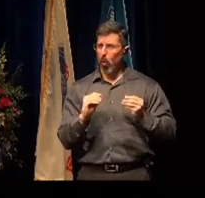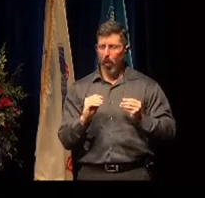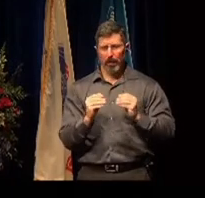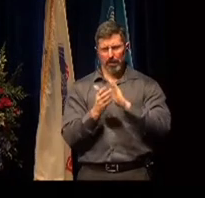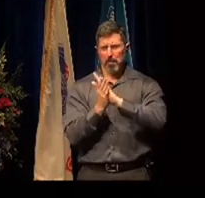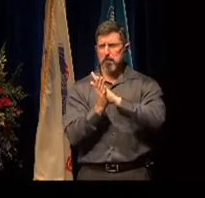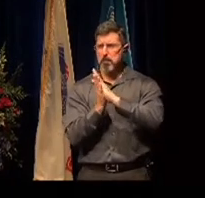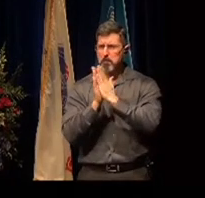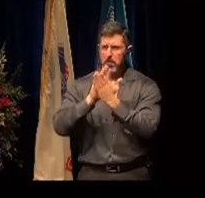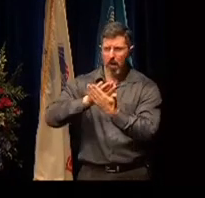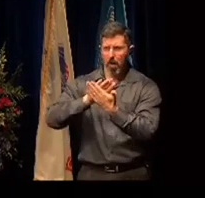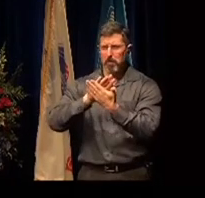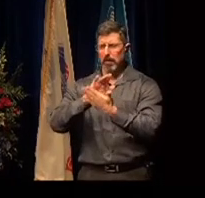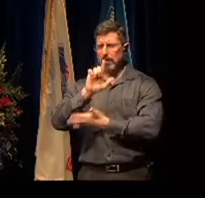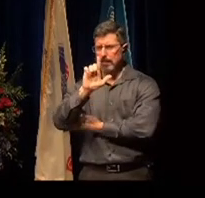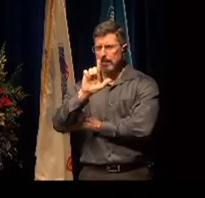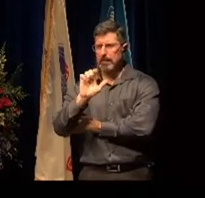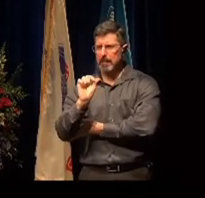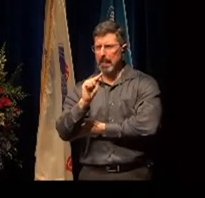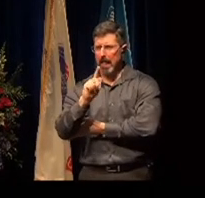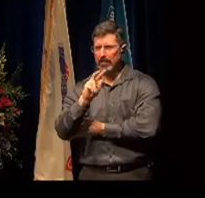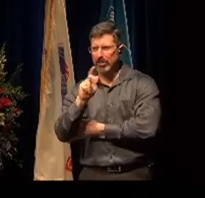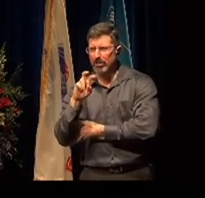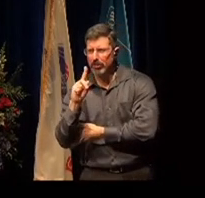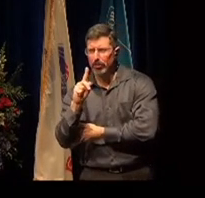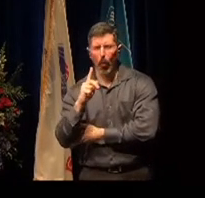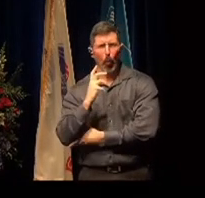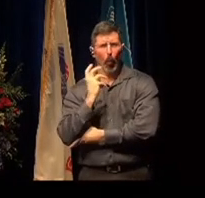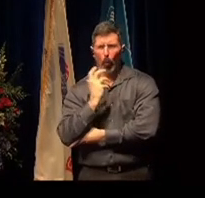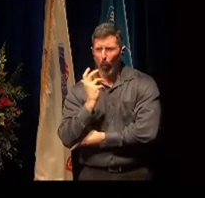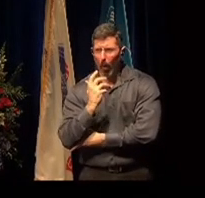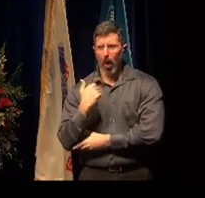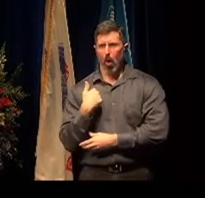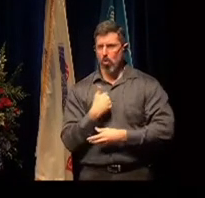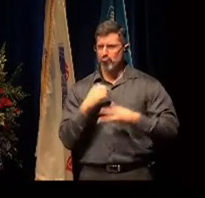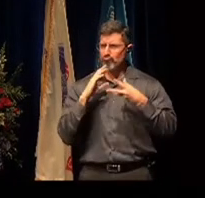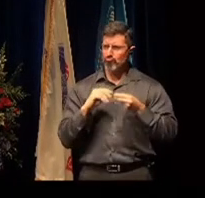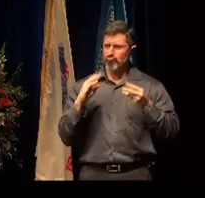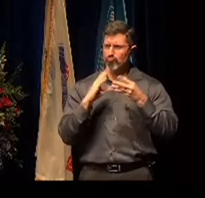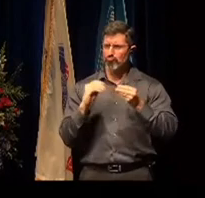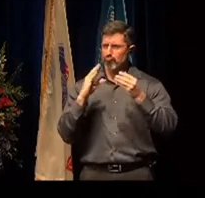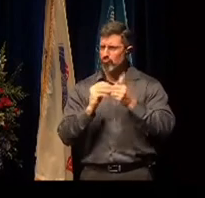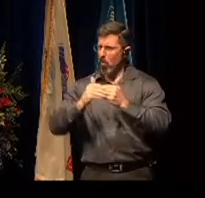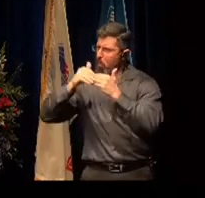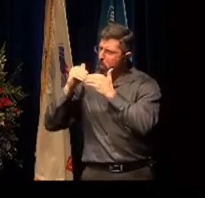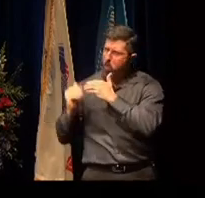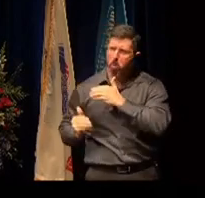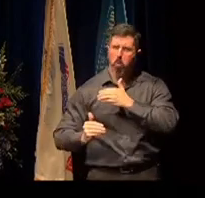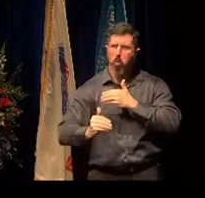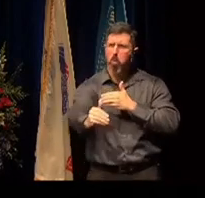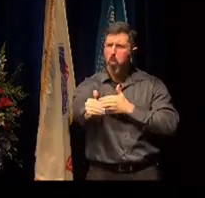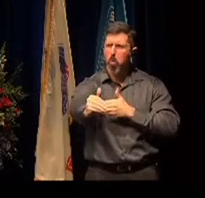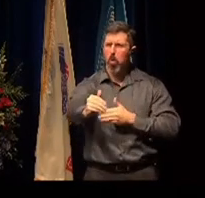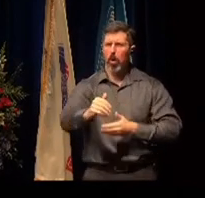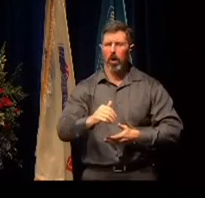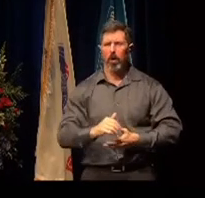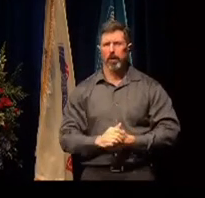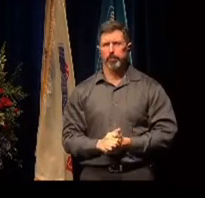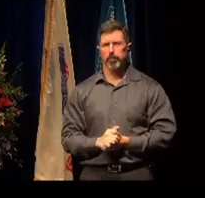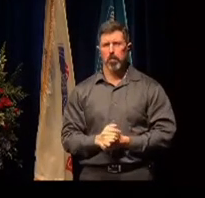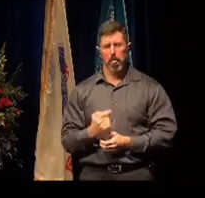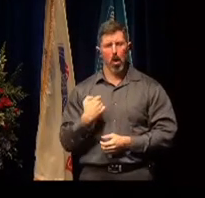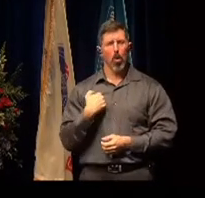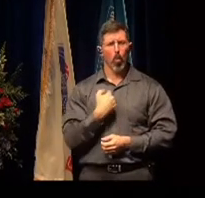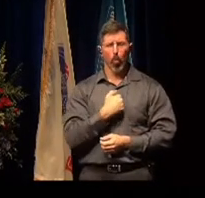our heritage, and we will tell them in the 5th Special Forces Group for generations to come. And we all know that part of